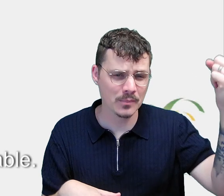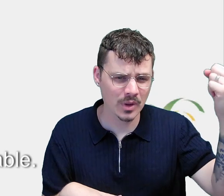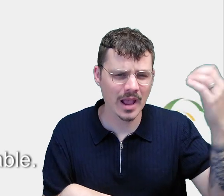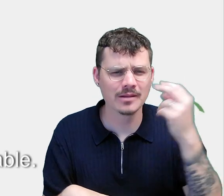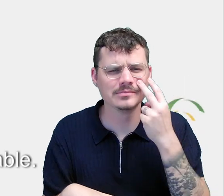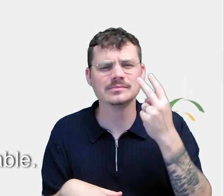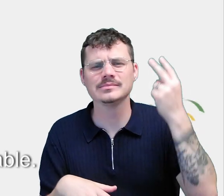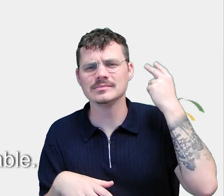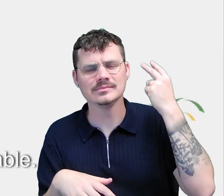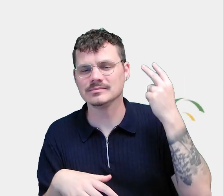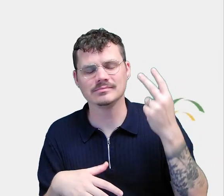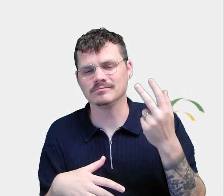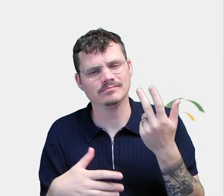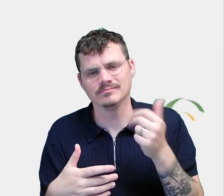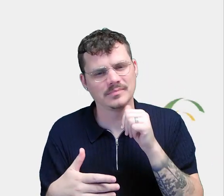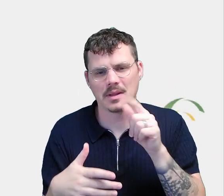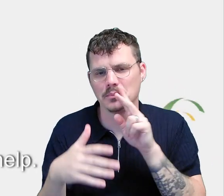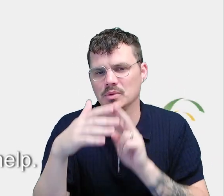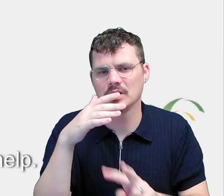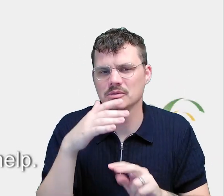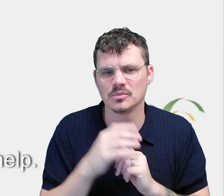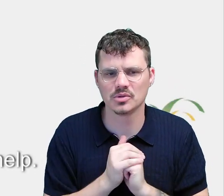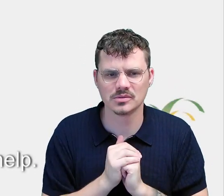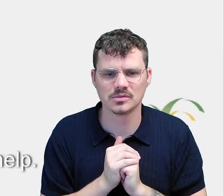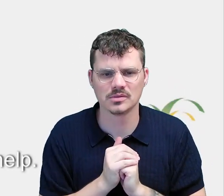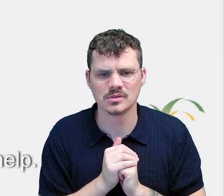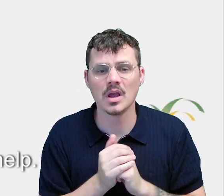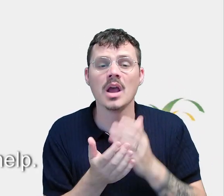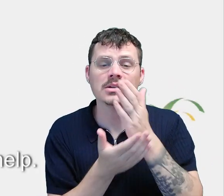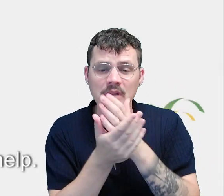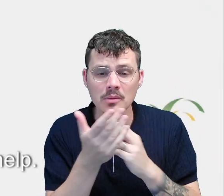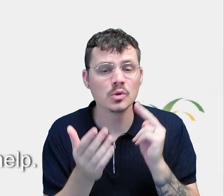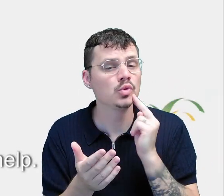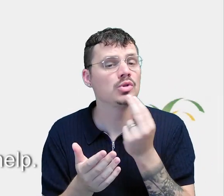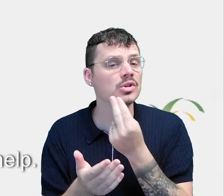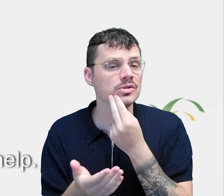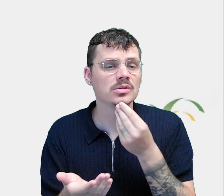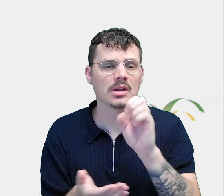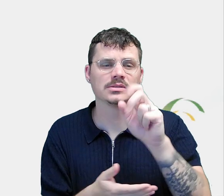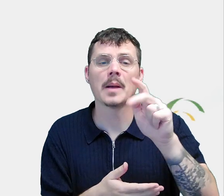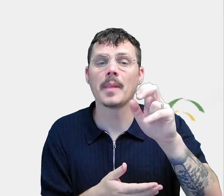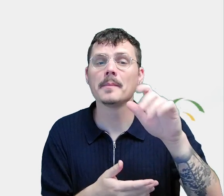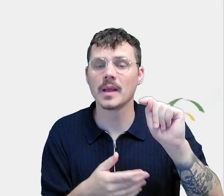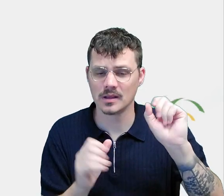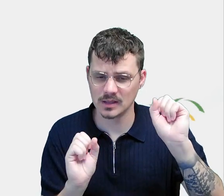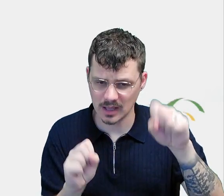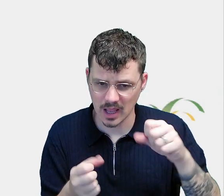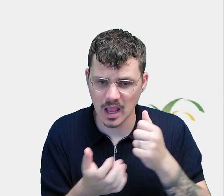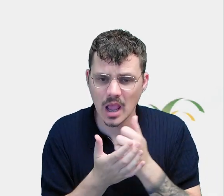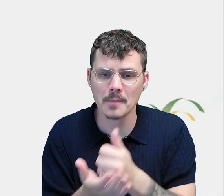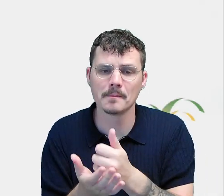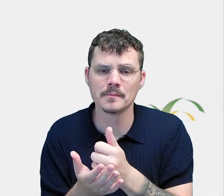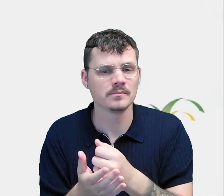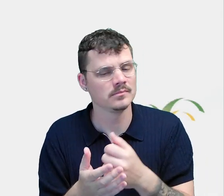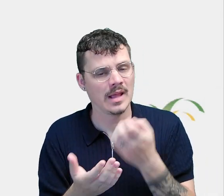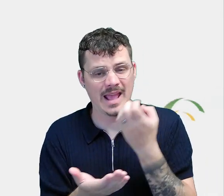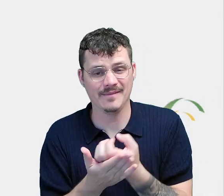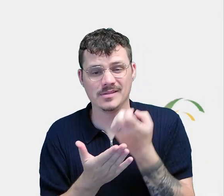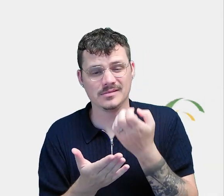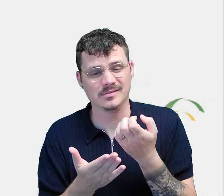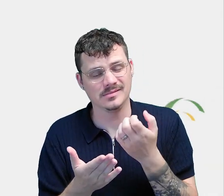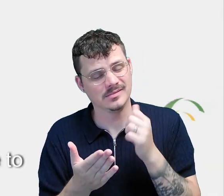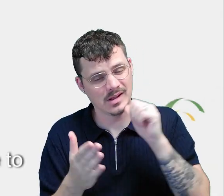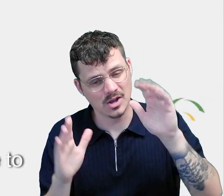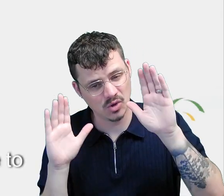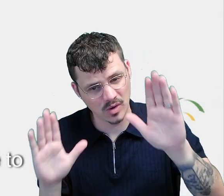recall is often unpredictable. Some nutritional supplements might help. The evidence is not